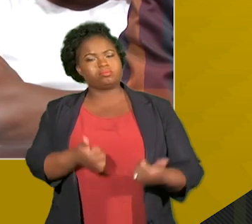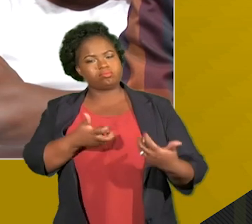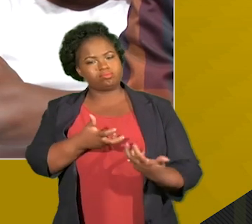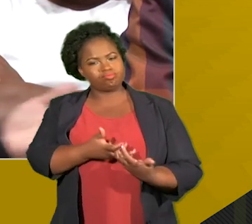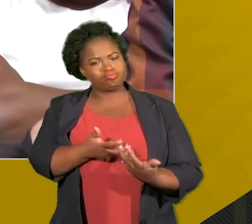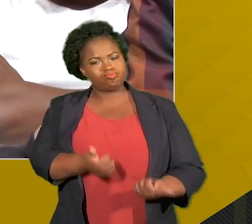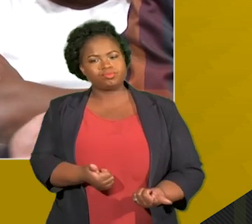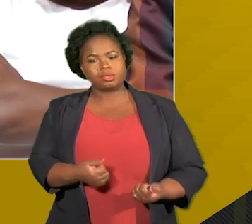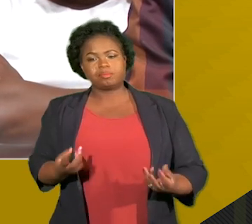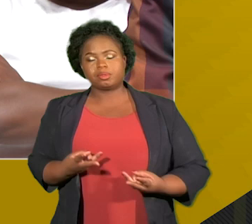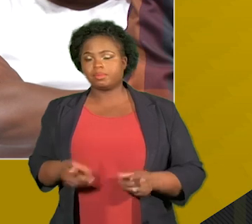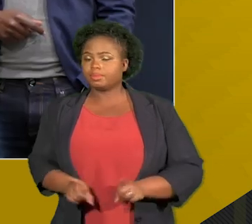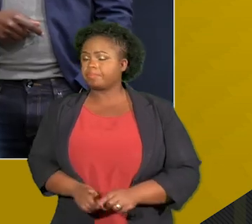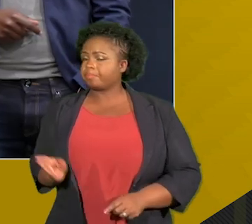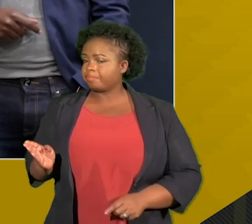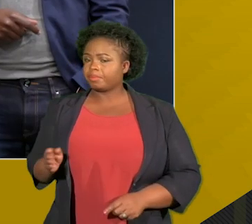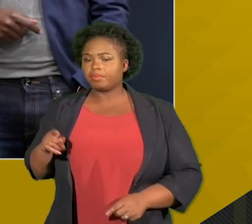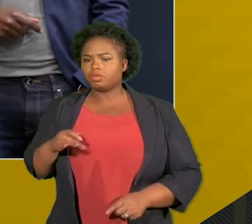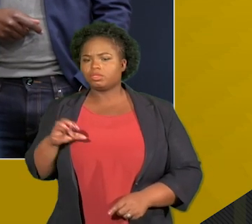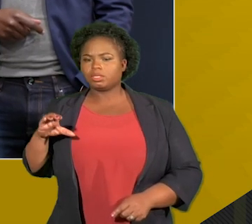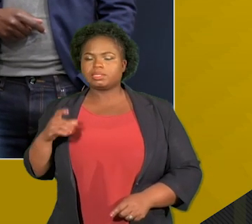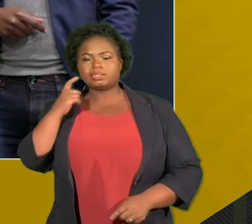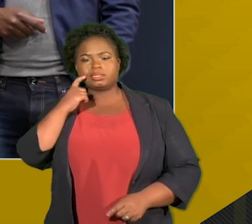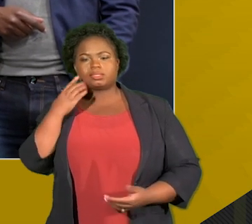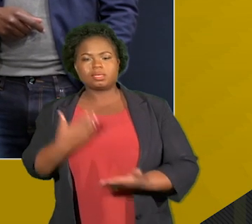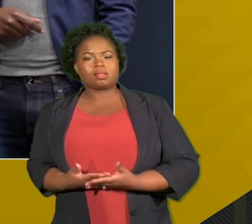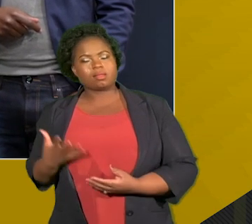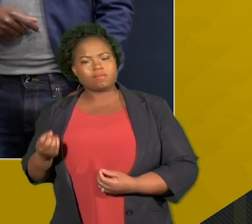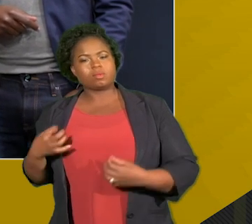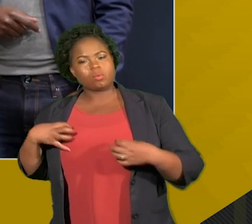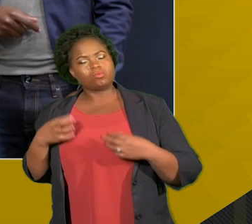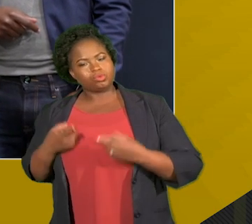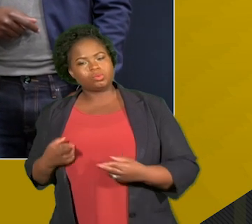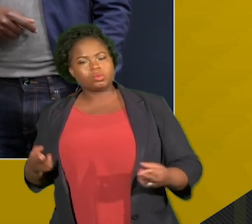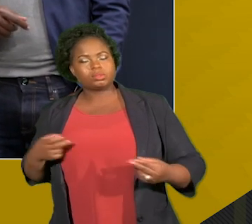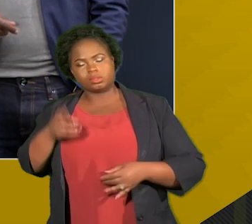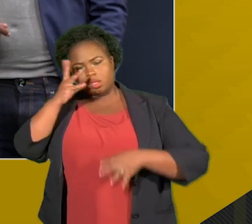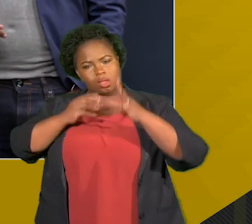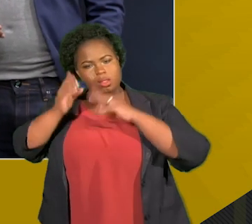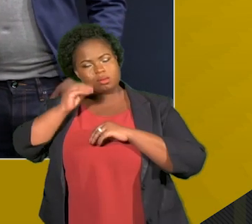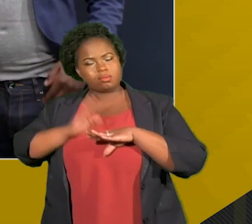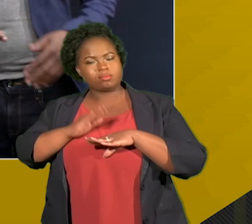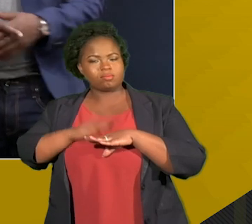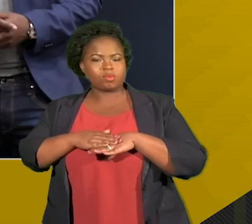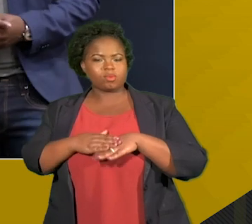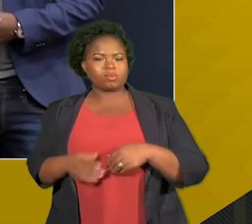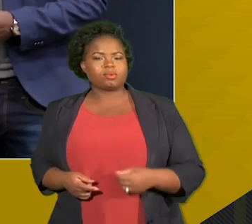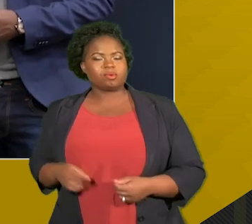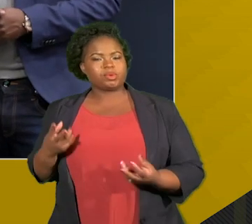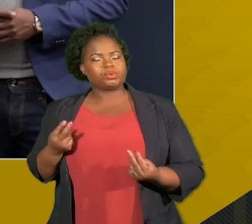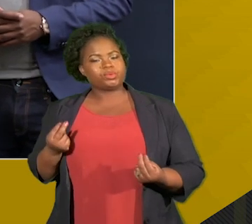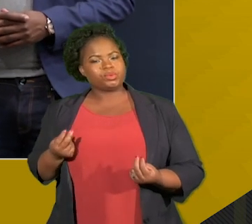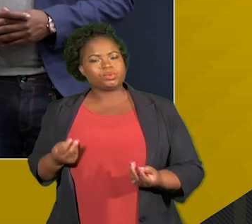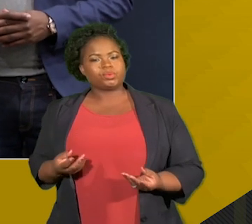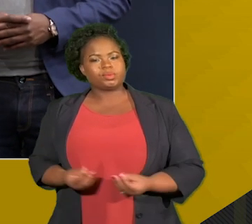know, people such as Patrick are able to pool resources, are able to learn more about the industry, are able to learn about these sort of